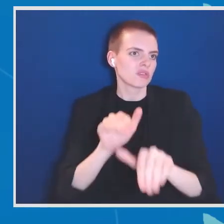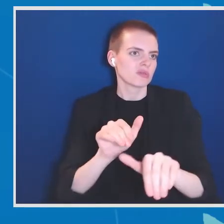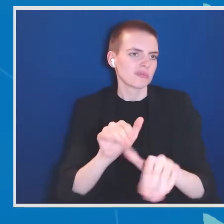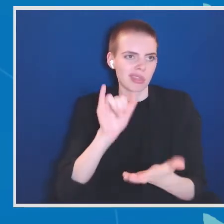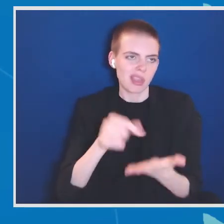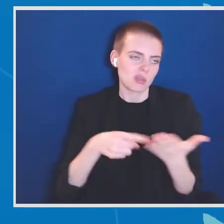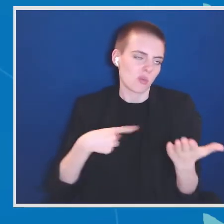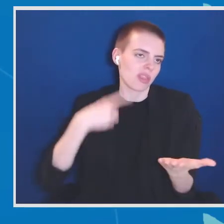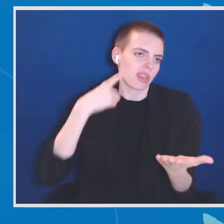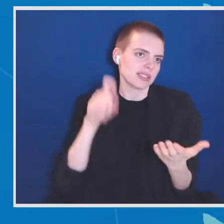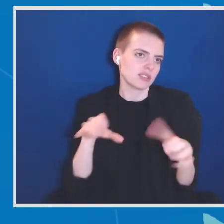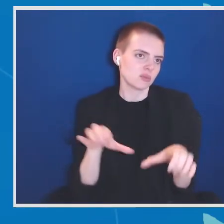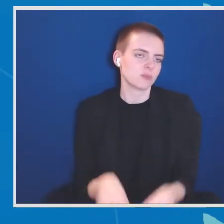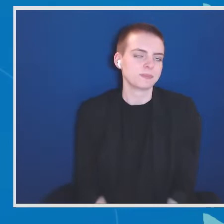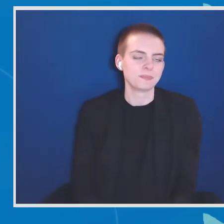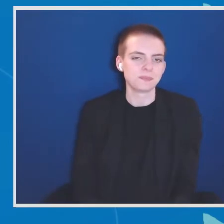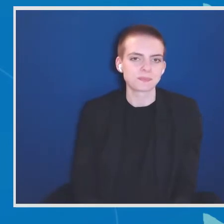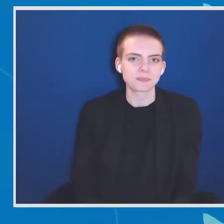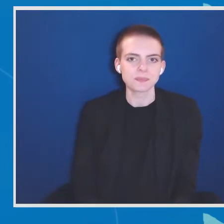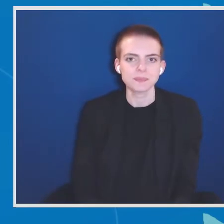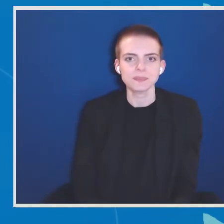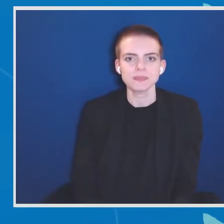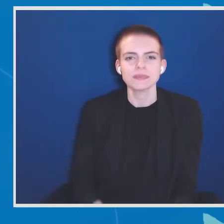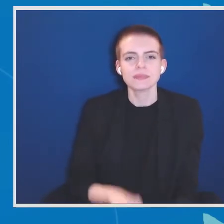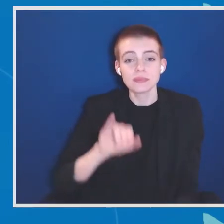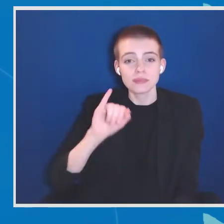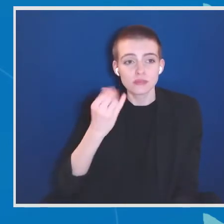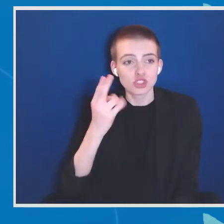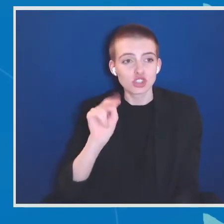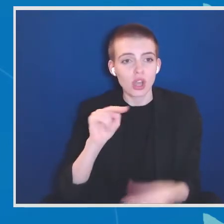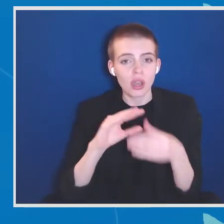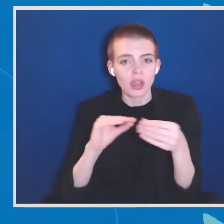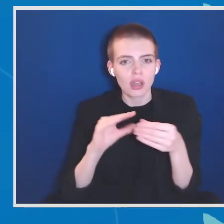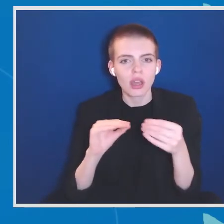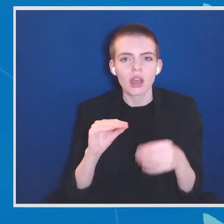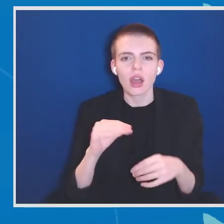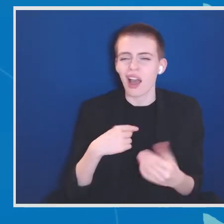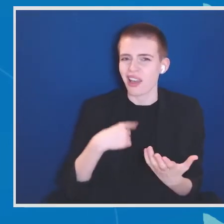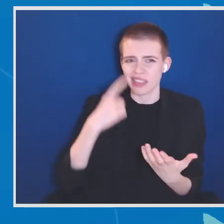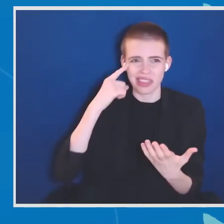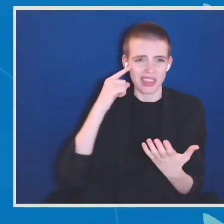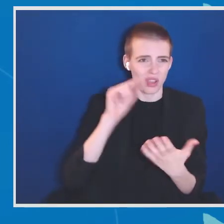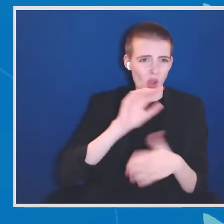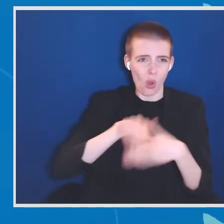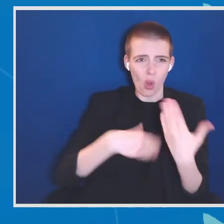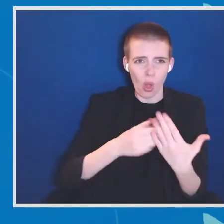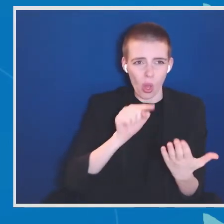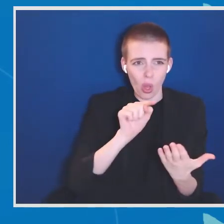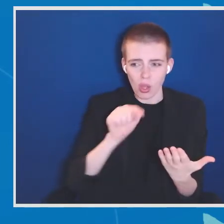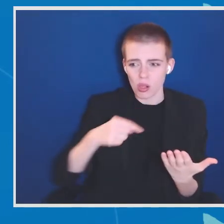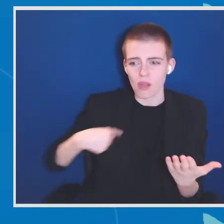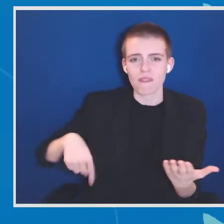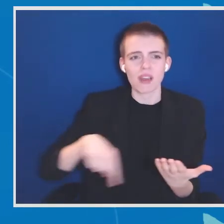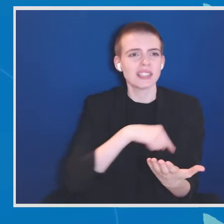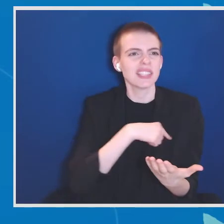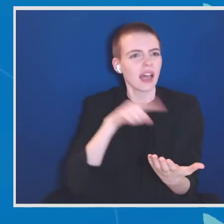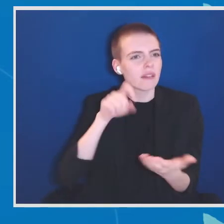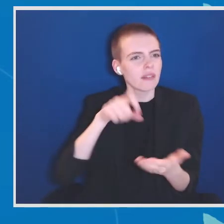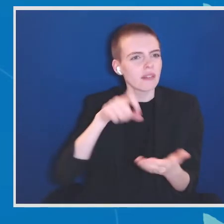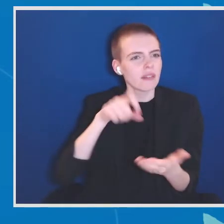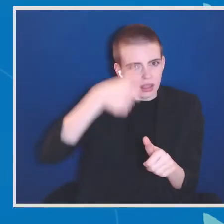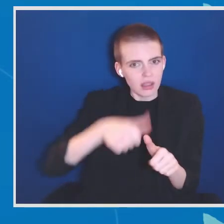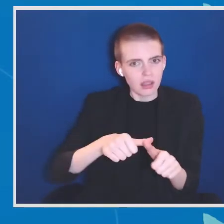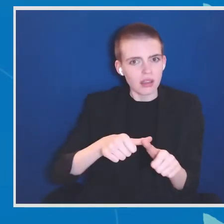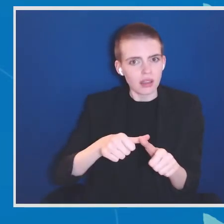Keep it short. No, I think all of us have to remember that there is a COP